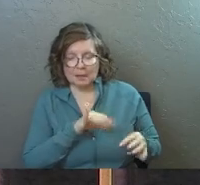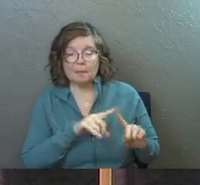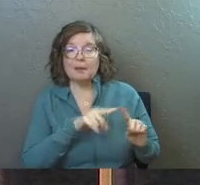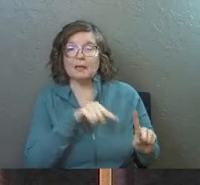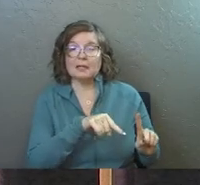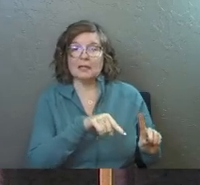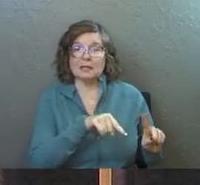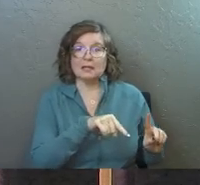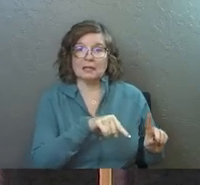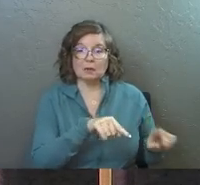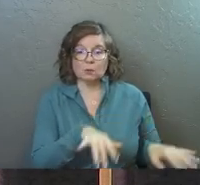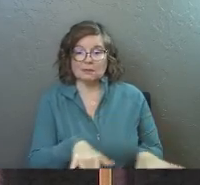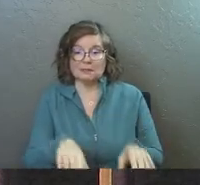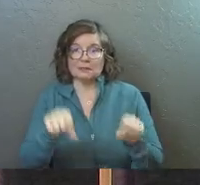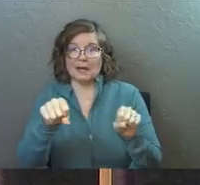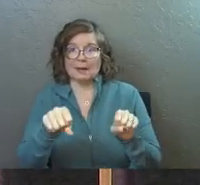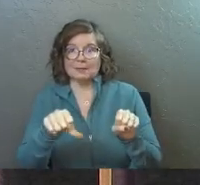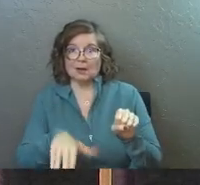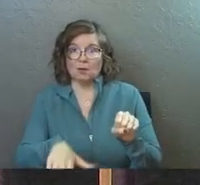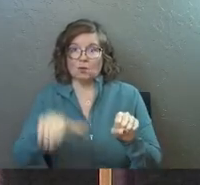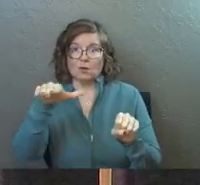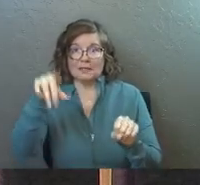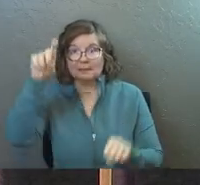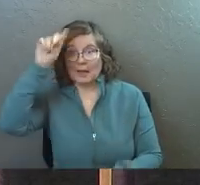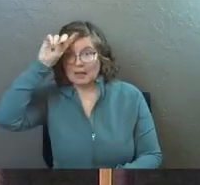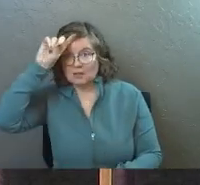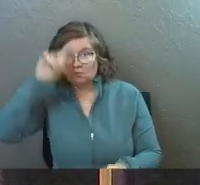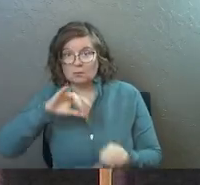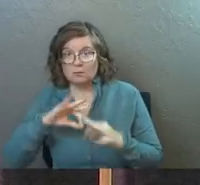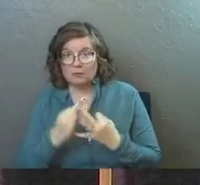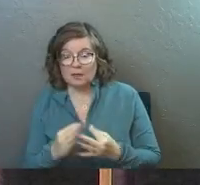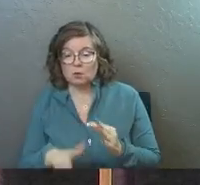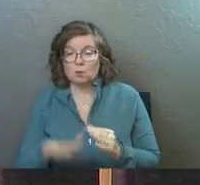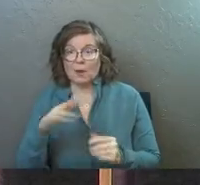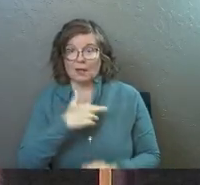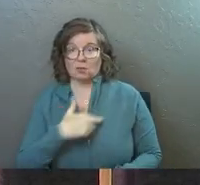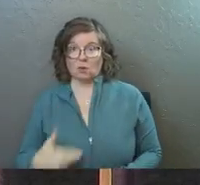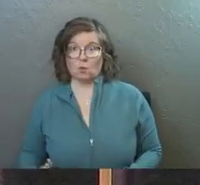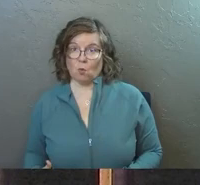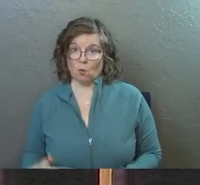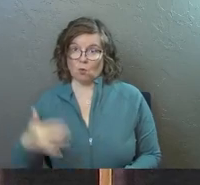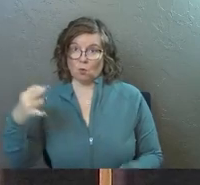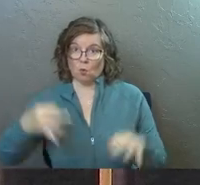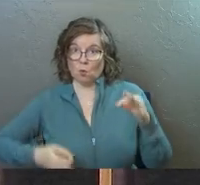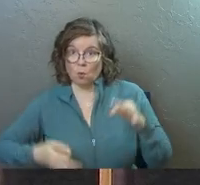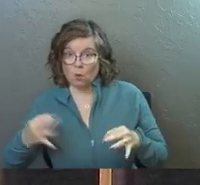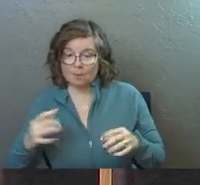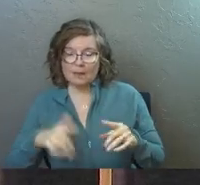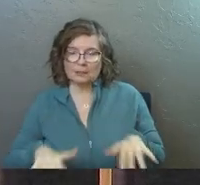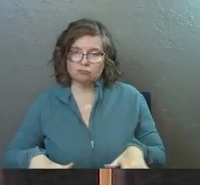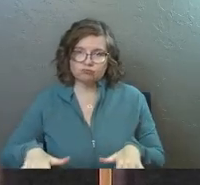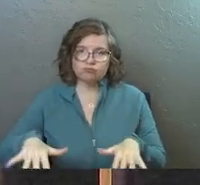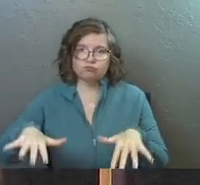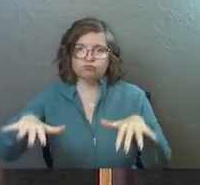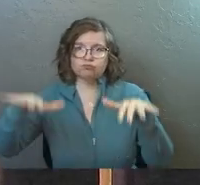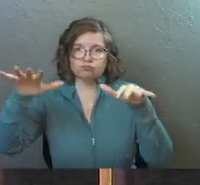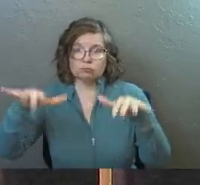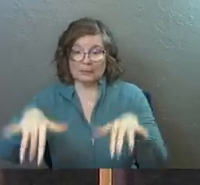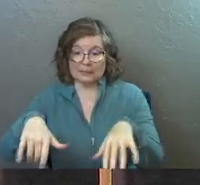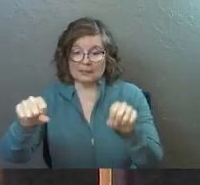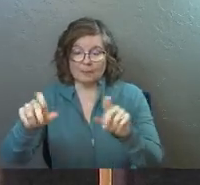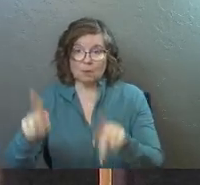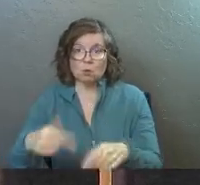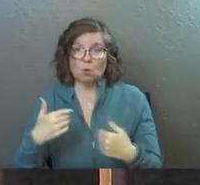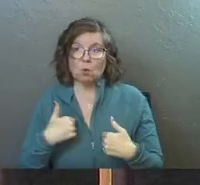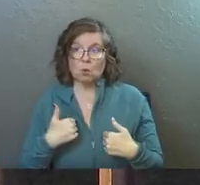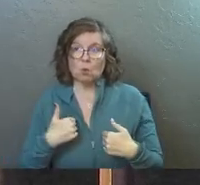he was adopted, and he was raised by an Egyptian family. In fact, he was raised in the royal courts. But as he grew up, being an adopted